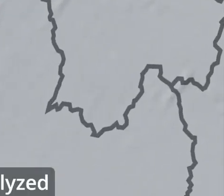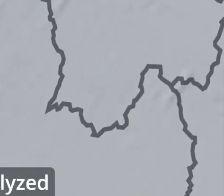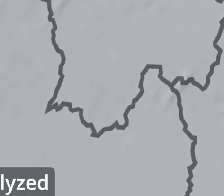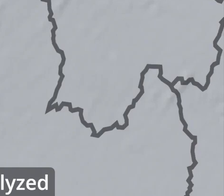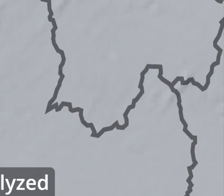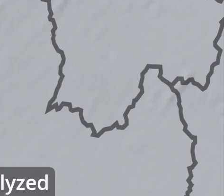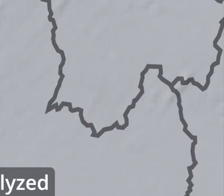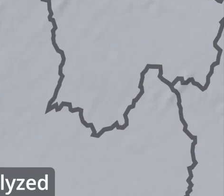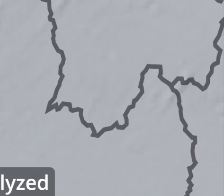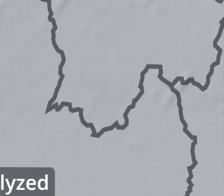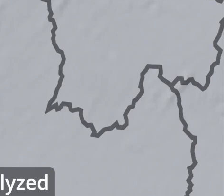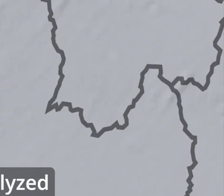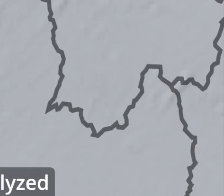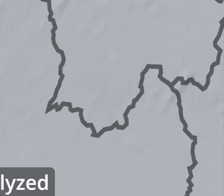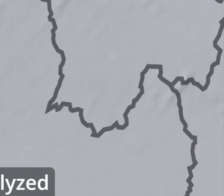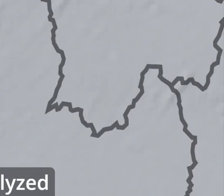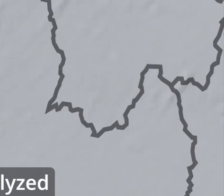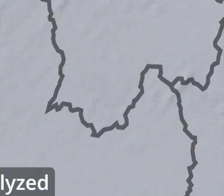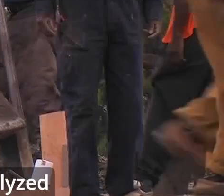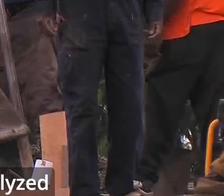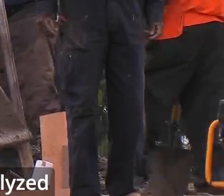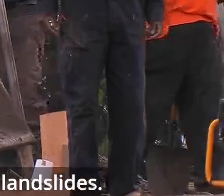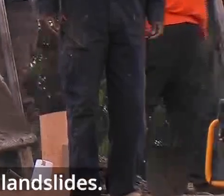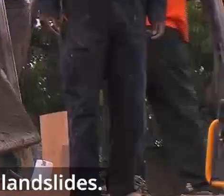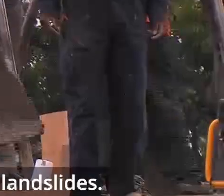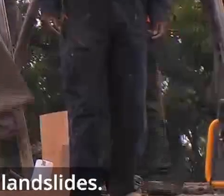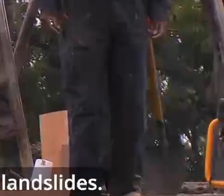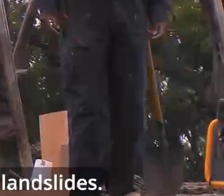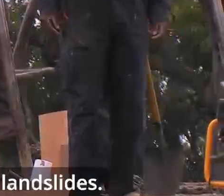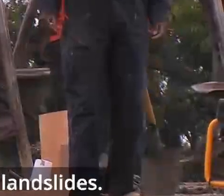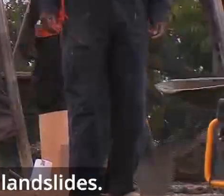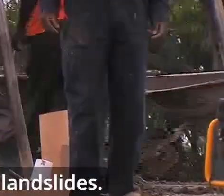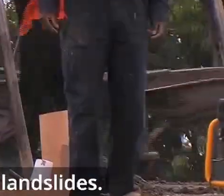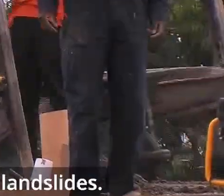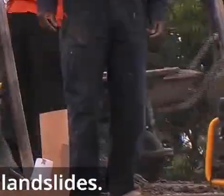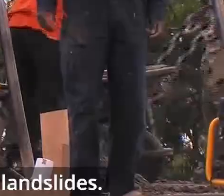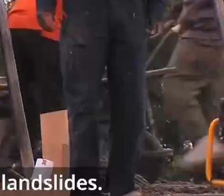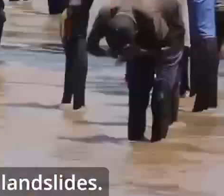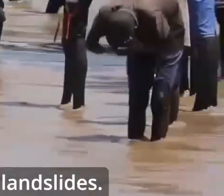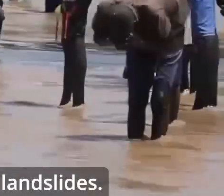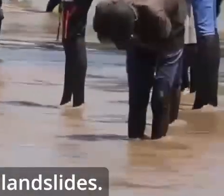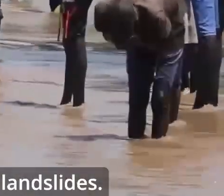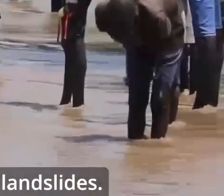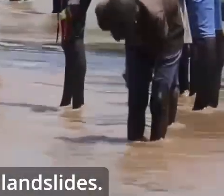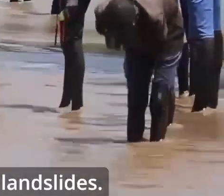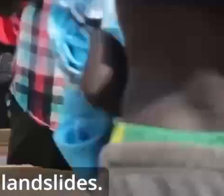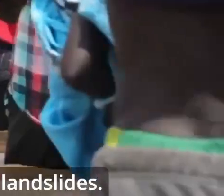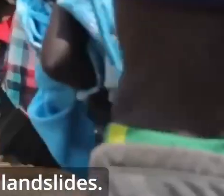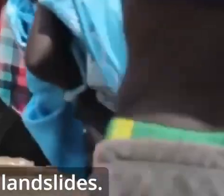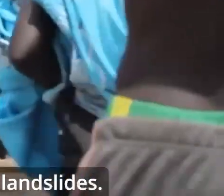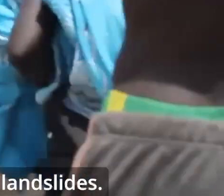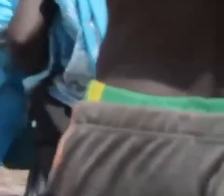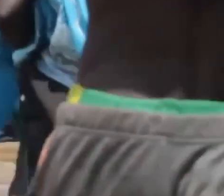public mobility is being collected and analyzed to better understand the road's vulnerability to floods